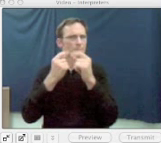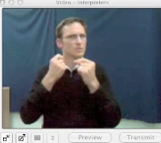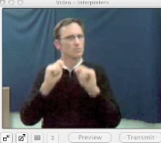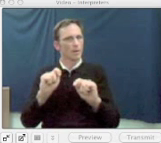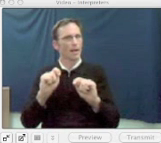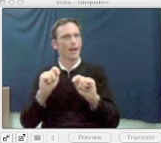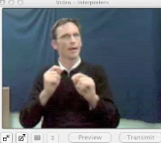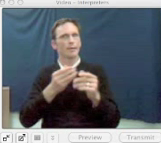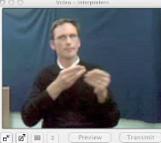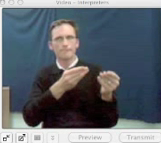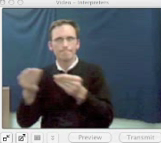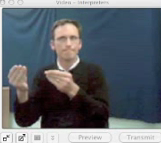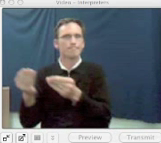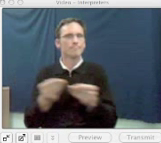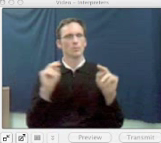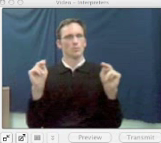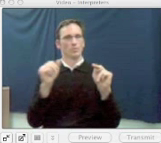neutrality.